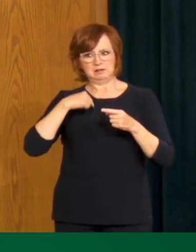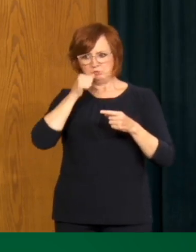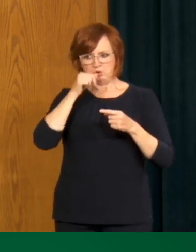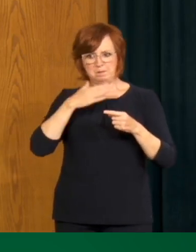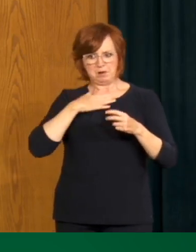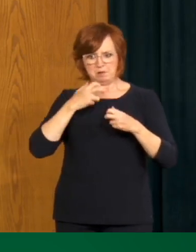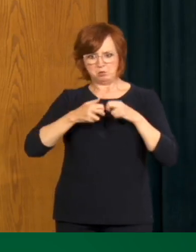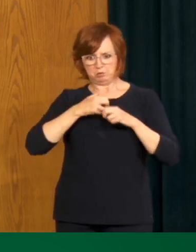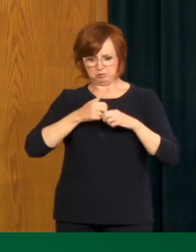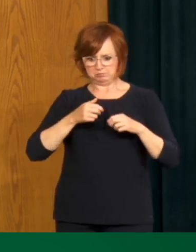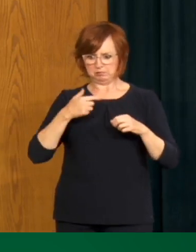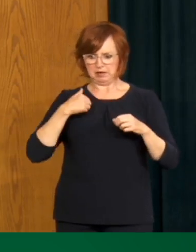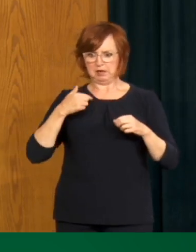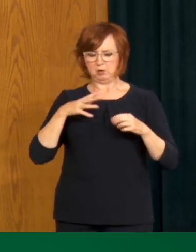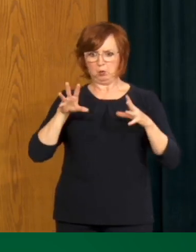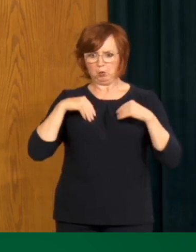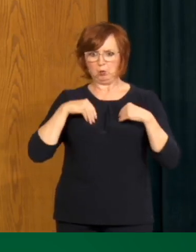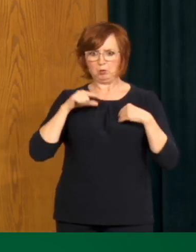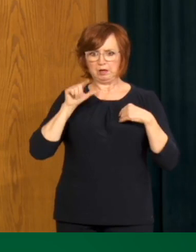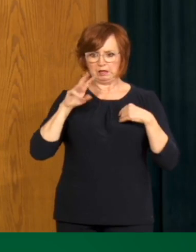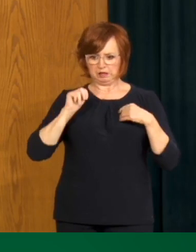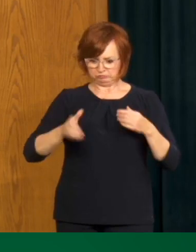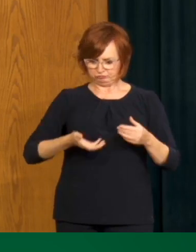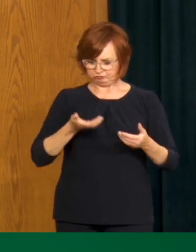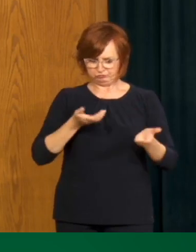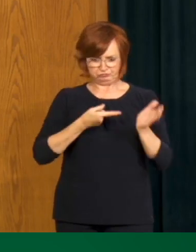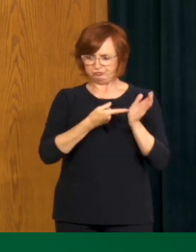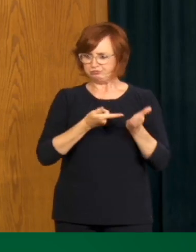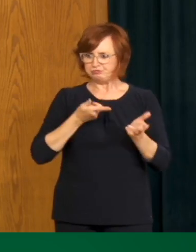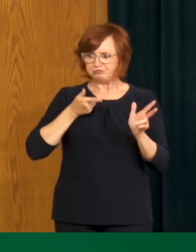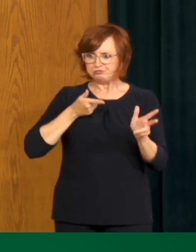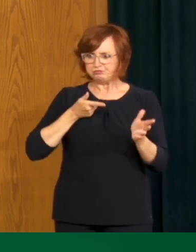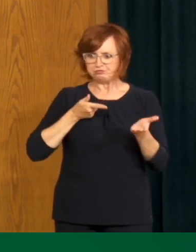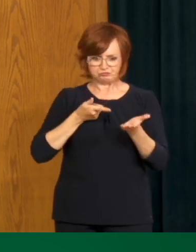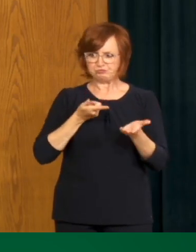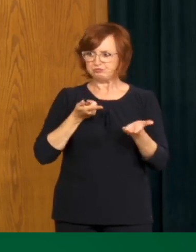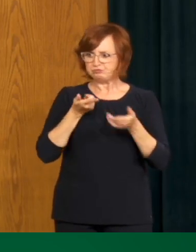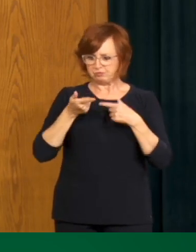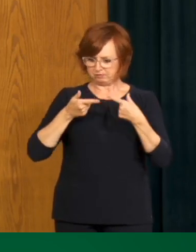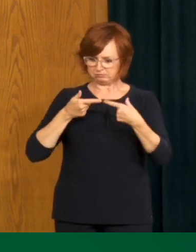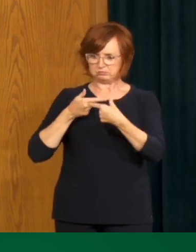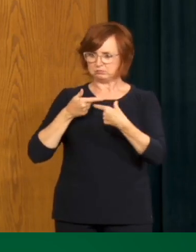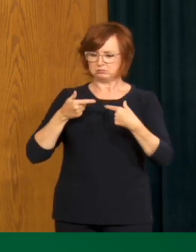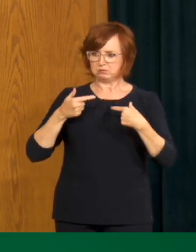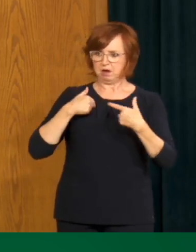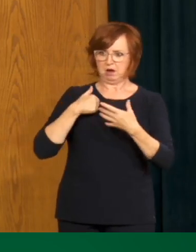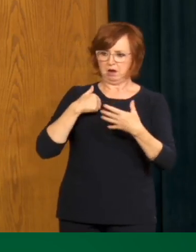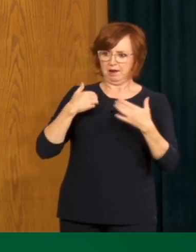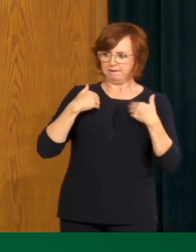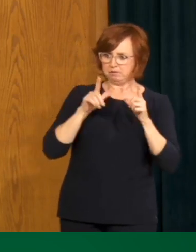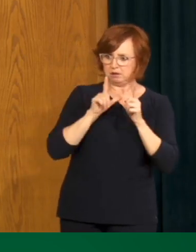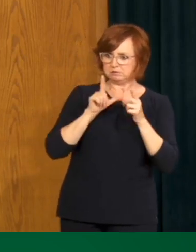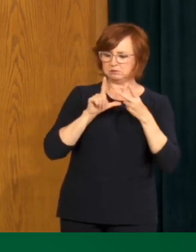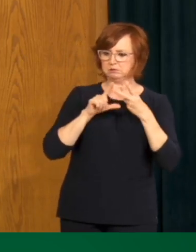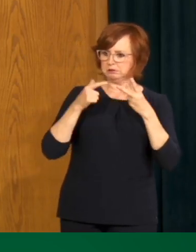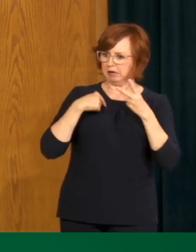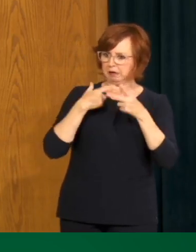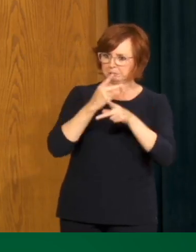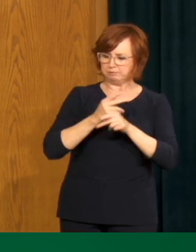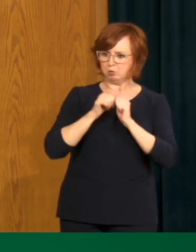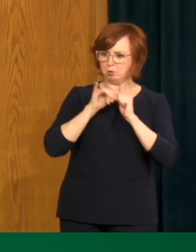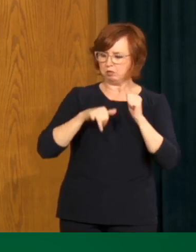their focus towards where the actual challenge is, as opposed to the people that are and have been following the laws for many years and decades